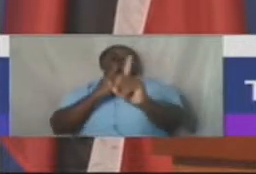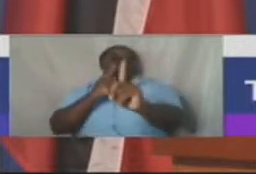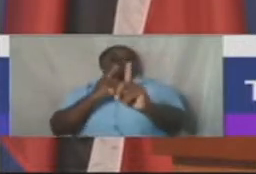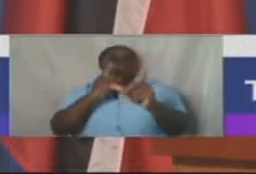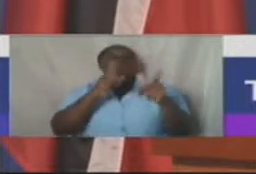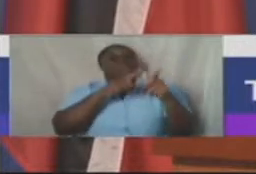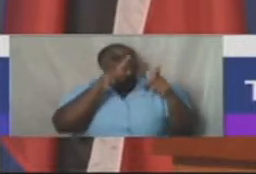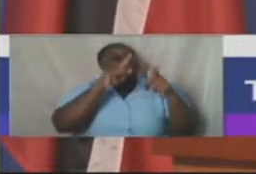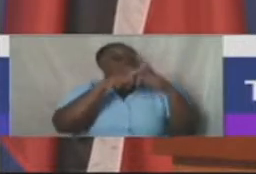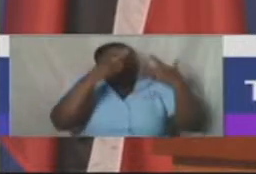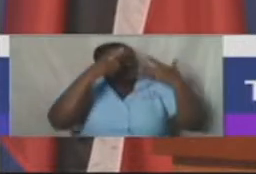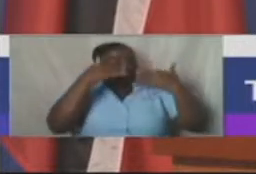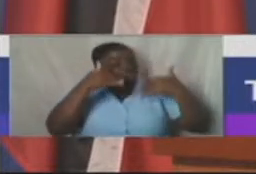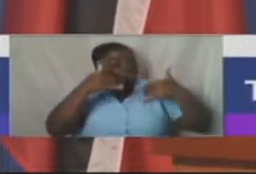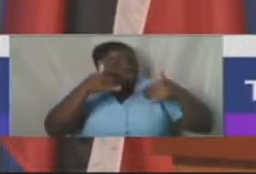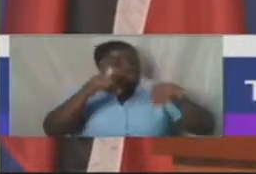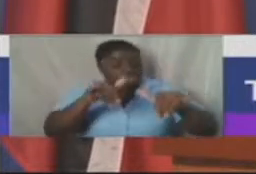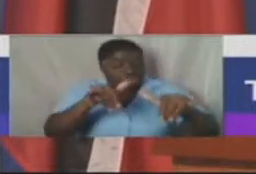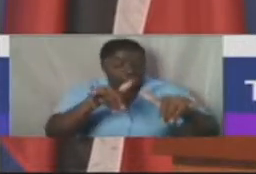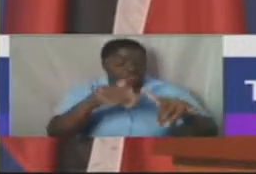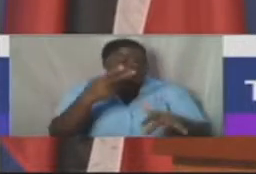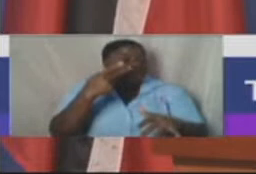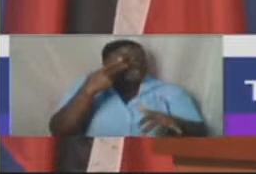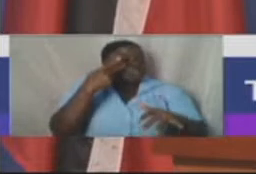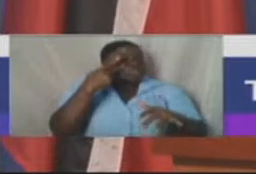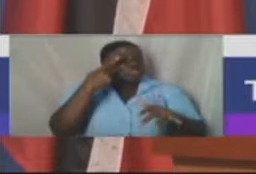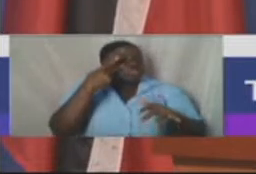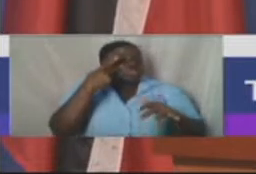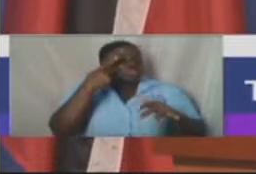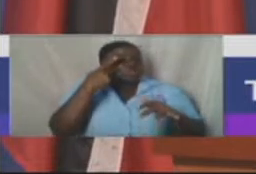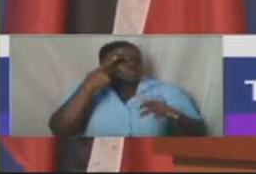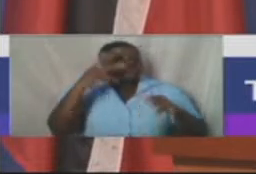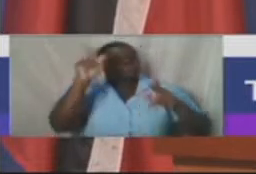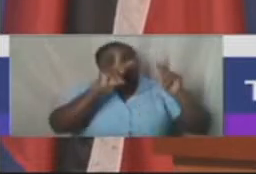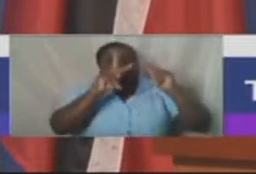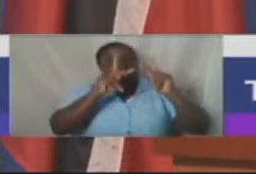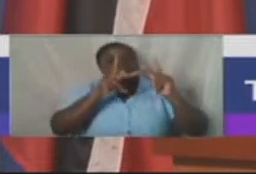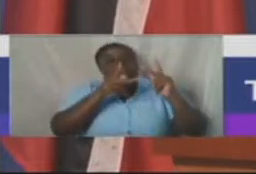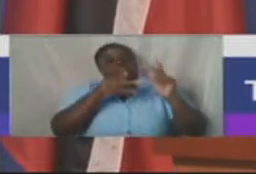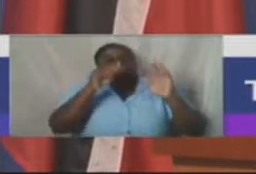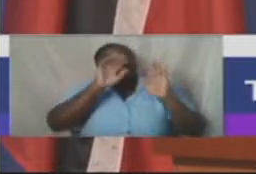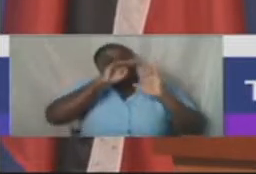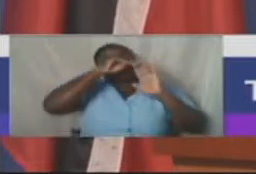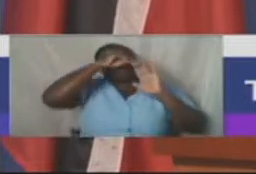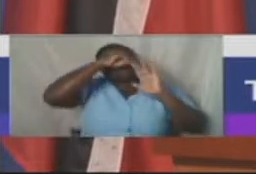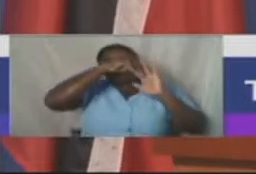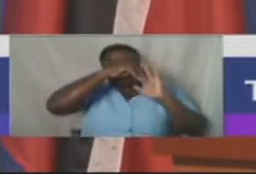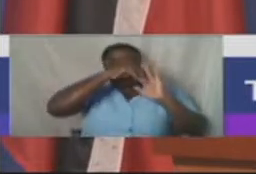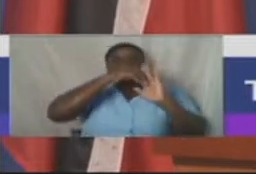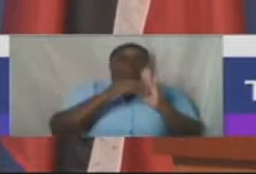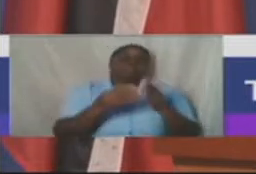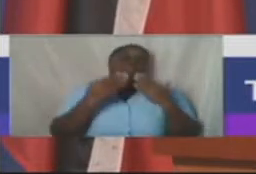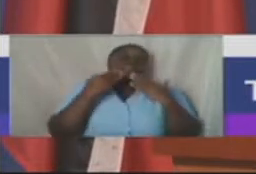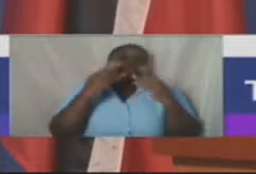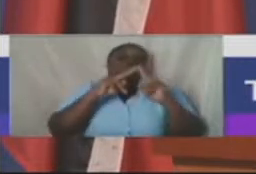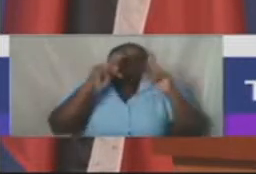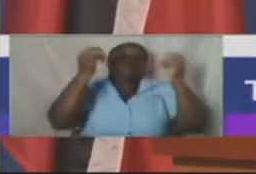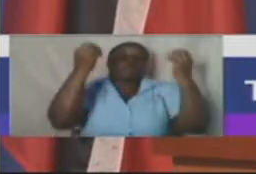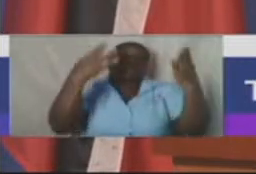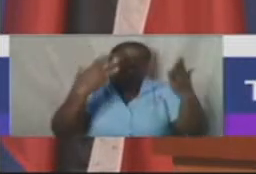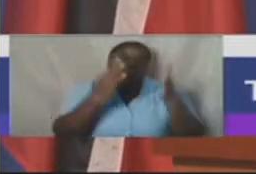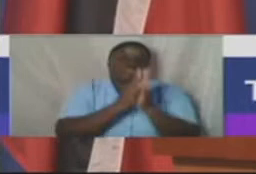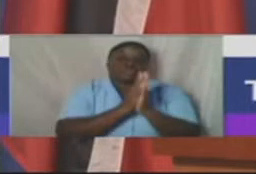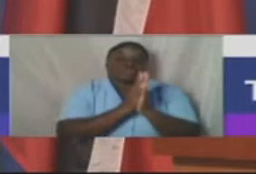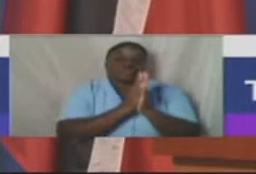see a decrease in the number of cases for COVID-19 and return to some sense of normalcy soon. Thank you very much, and I now pass you on